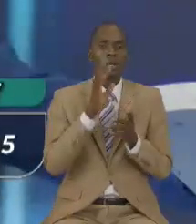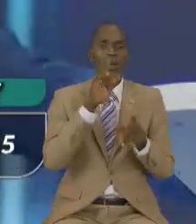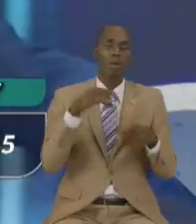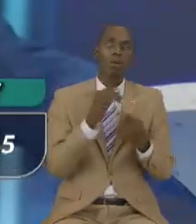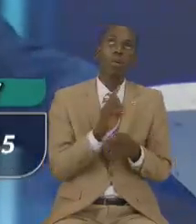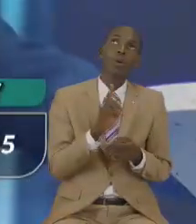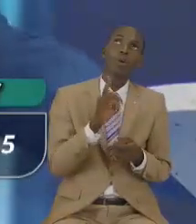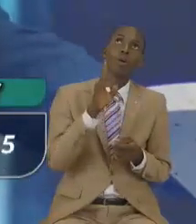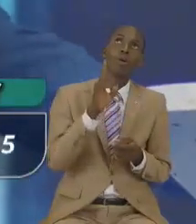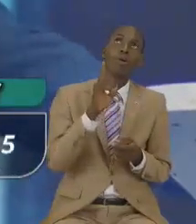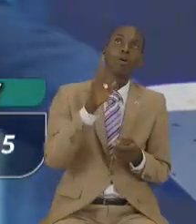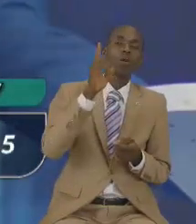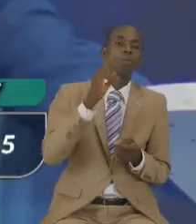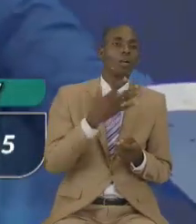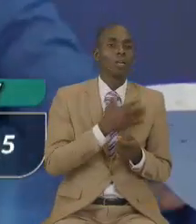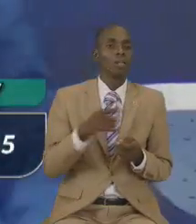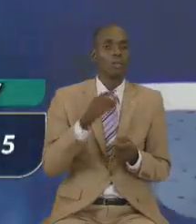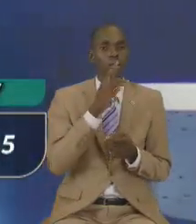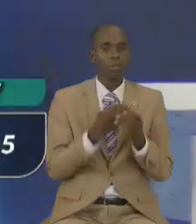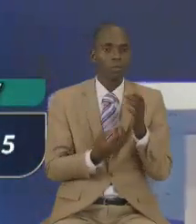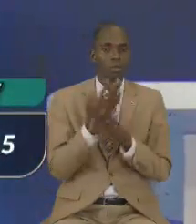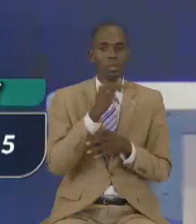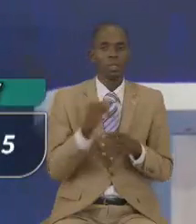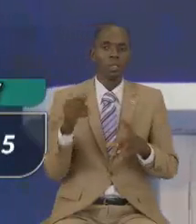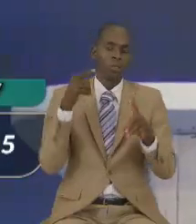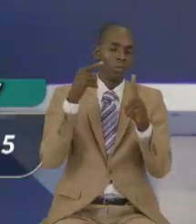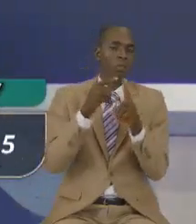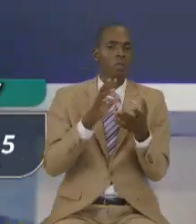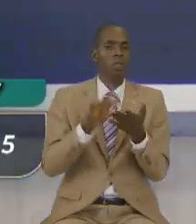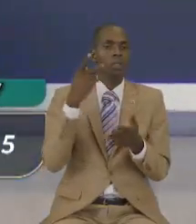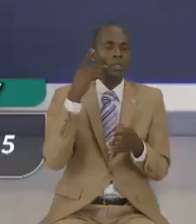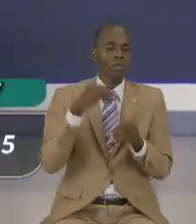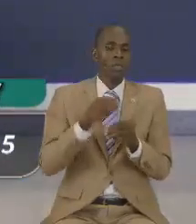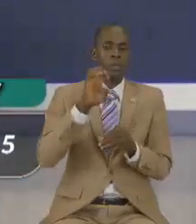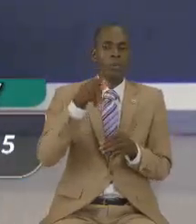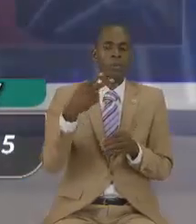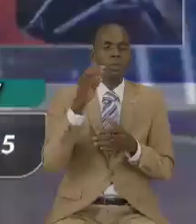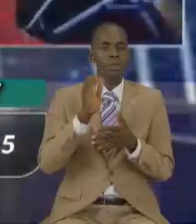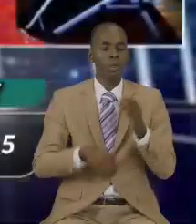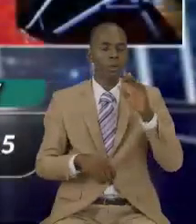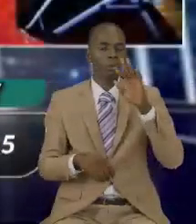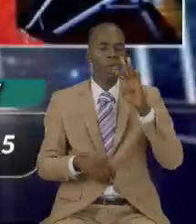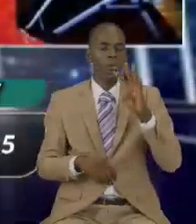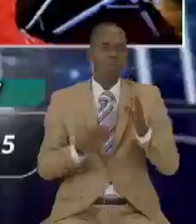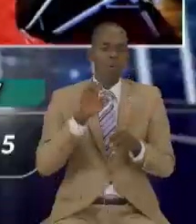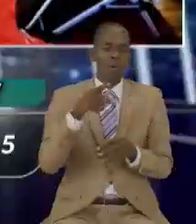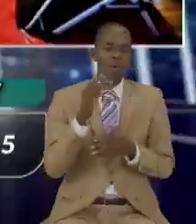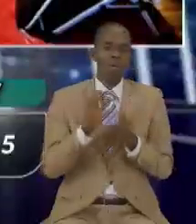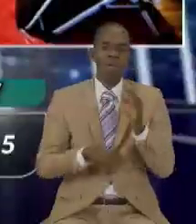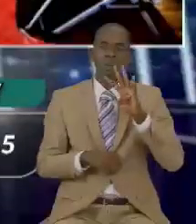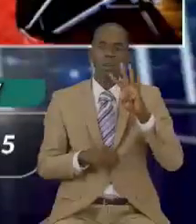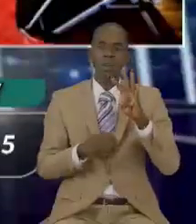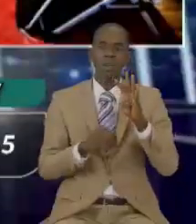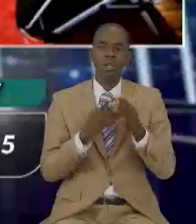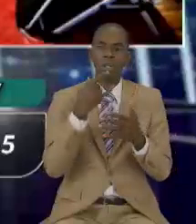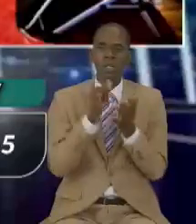are growing towards glory. In Ephesians chapter 4, reading from verse 15, it says,